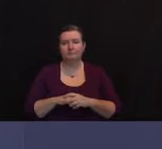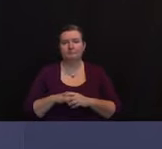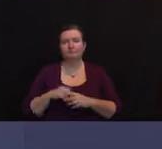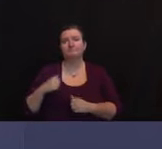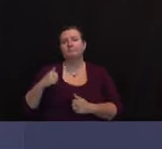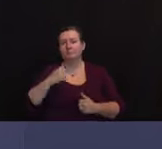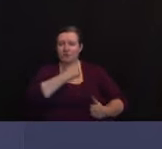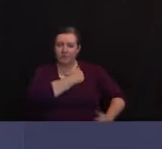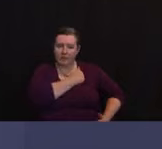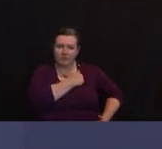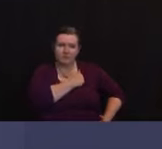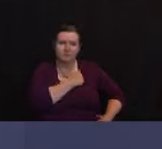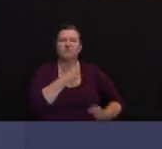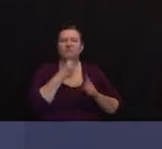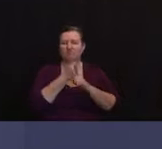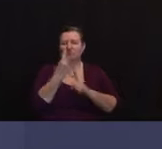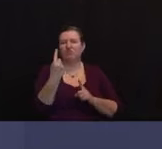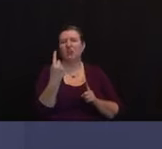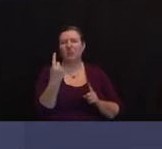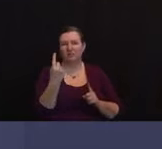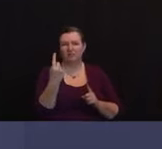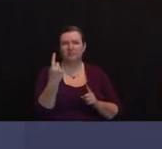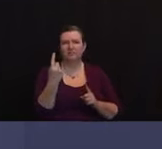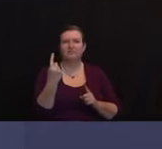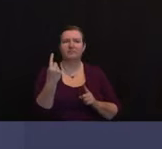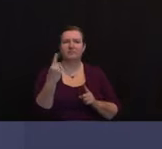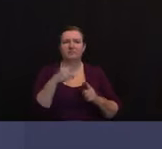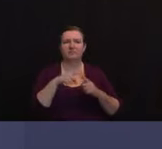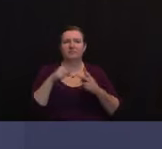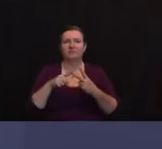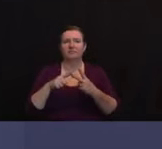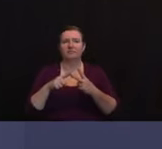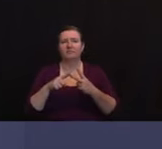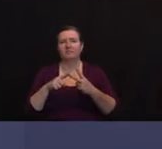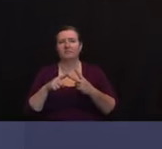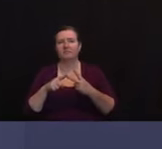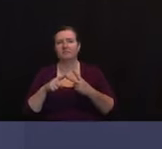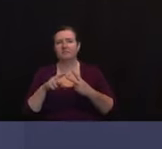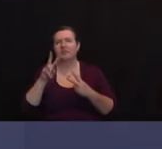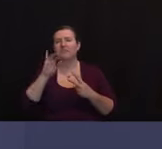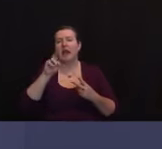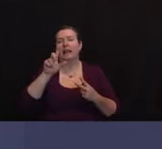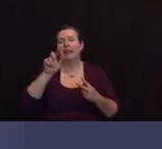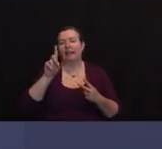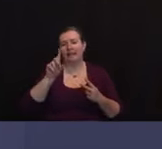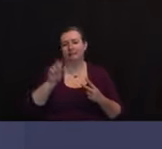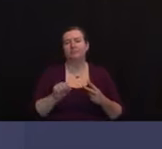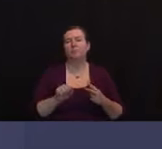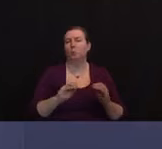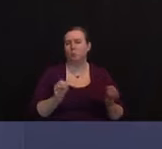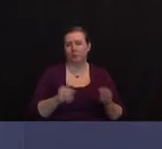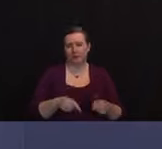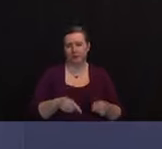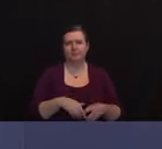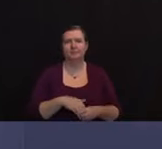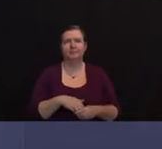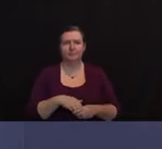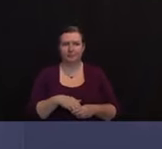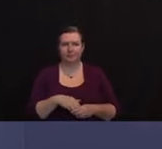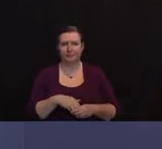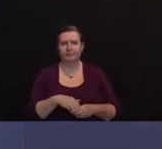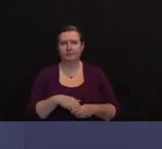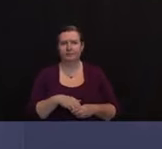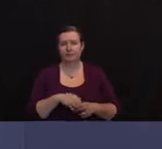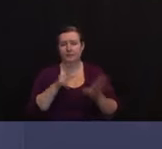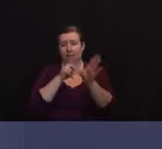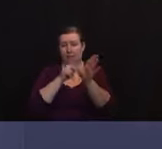Menlo Park and Paramus. In the state psychiatric hospitals, there are no new cases among our patients. The daily percent positivity